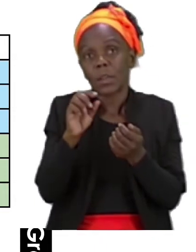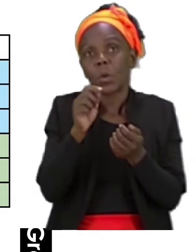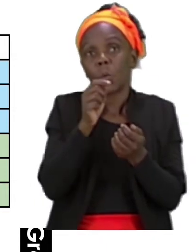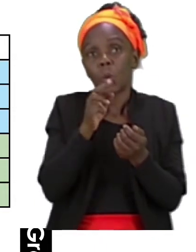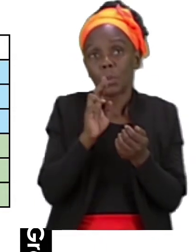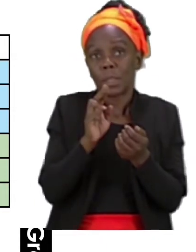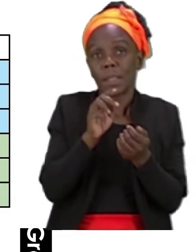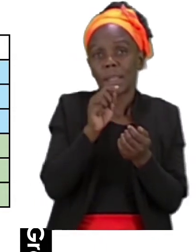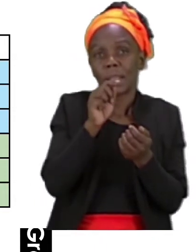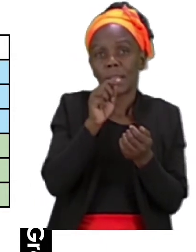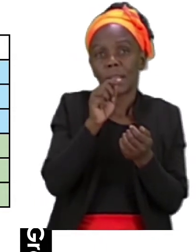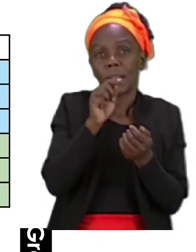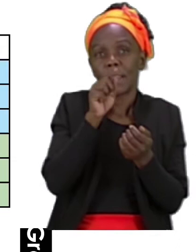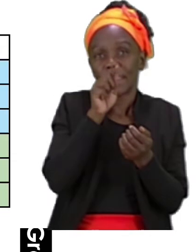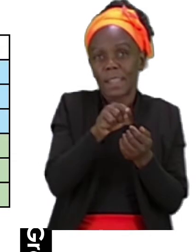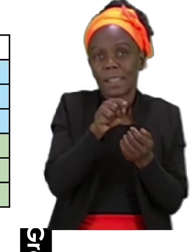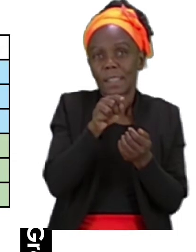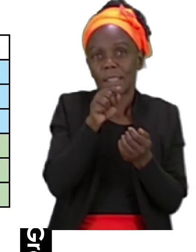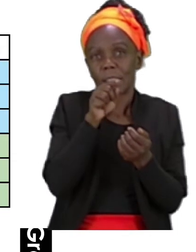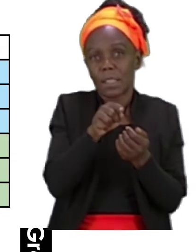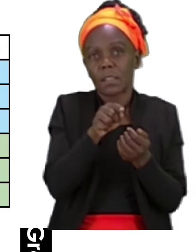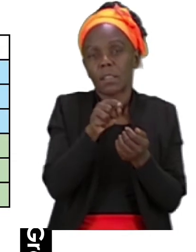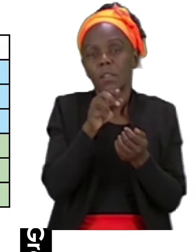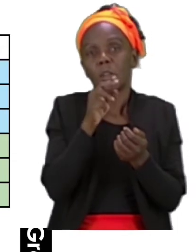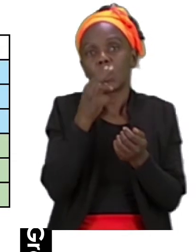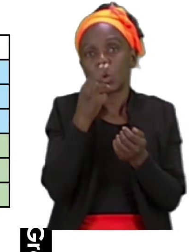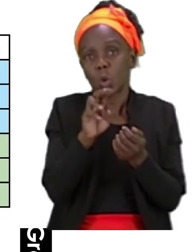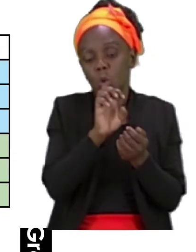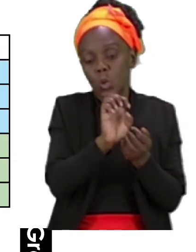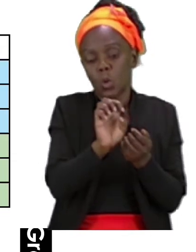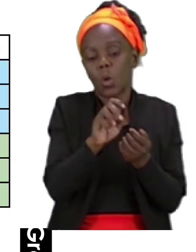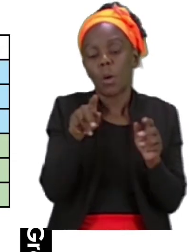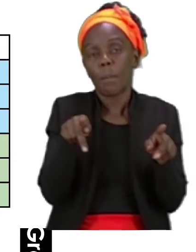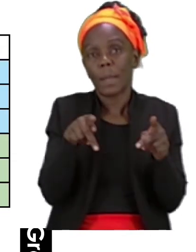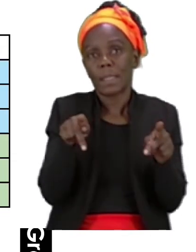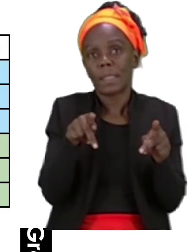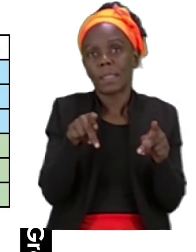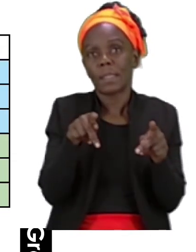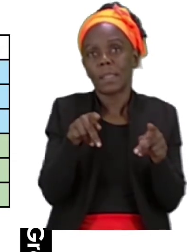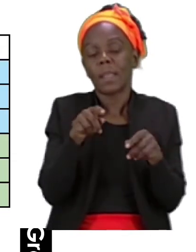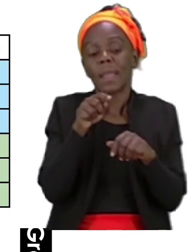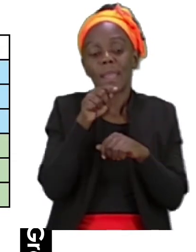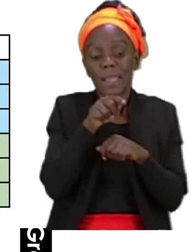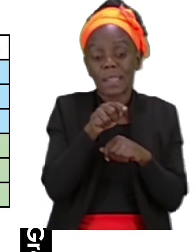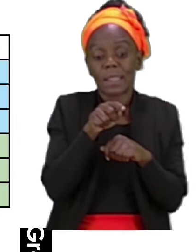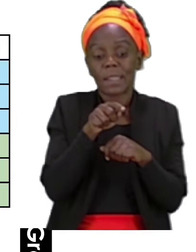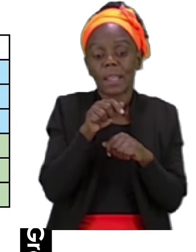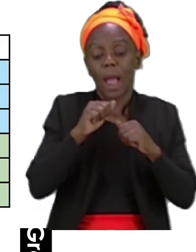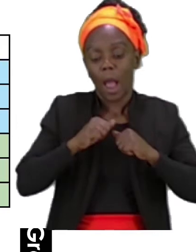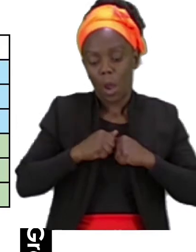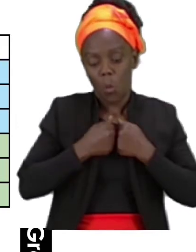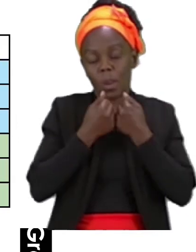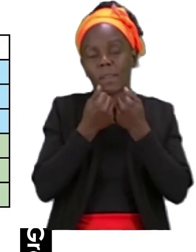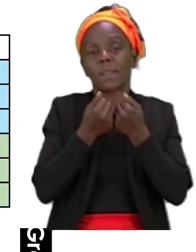to please put the word ours. The rest of the questions you are going to do by